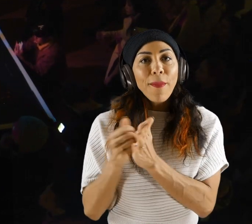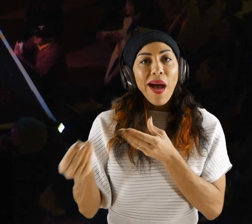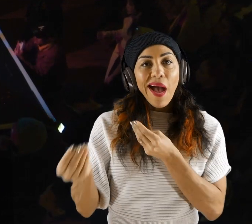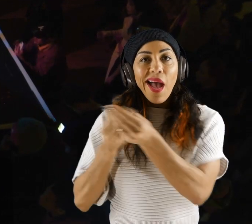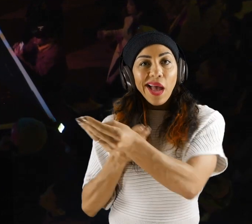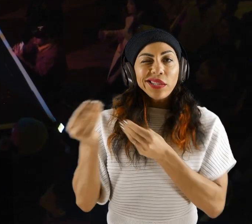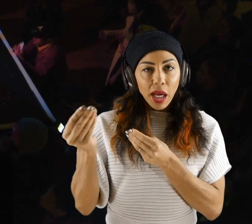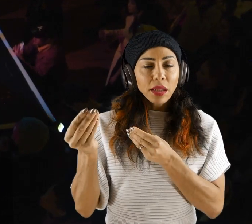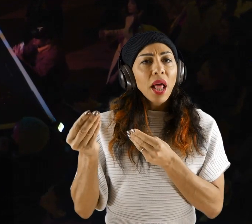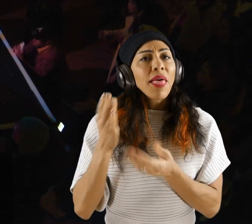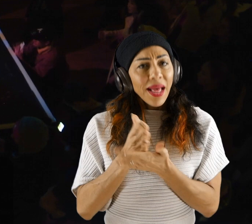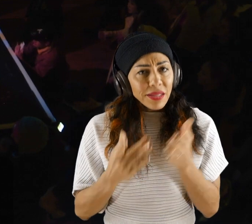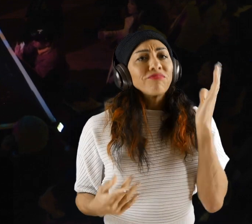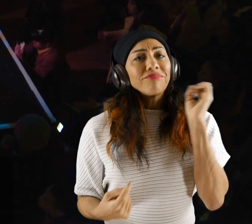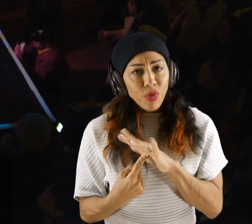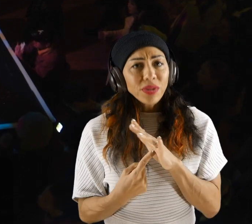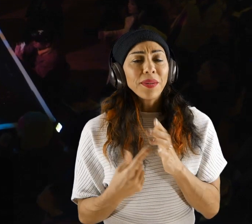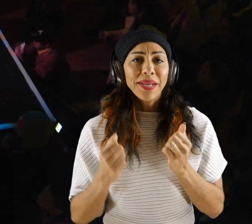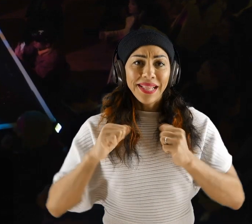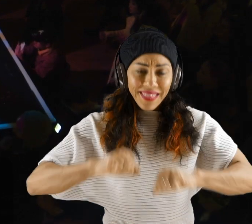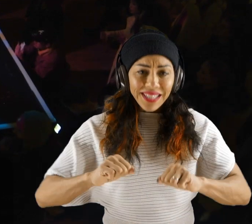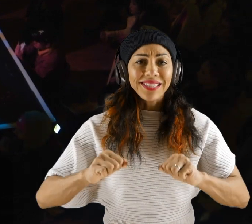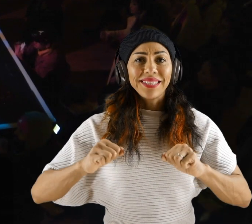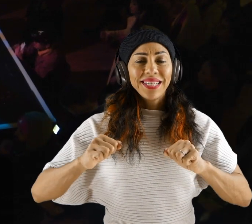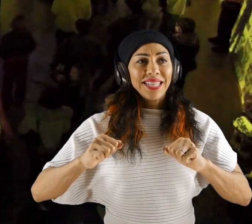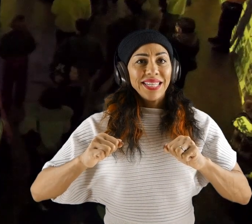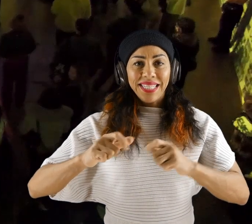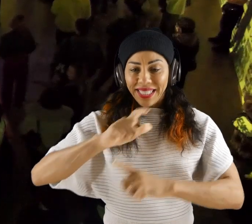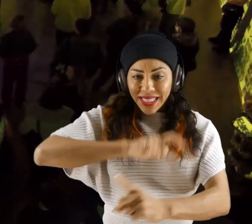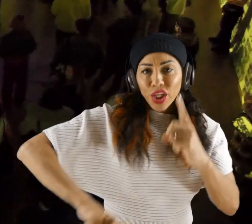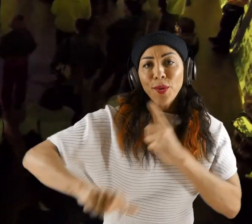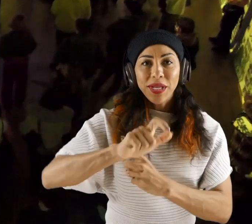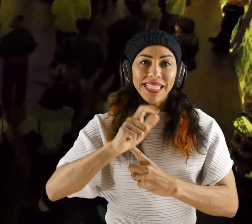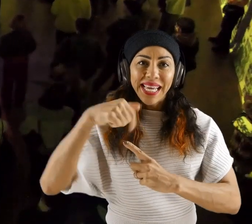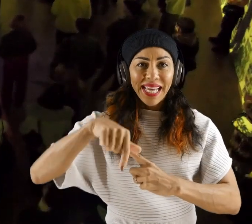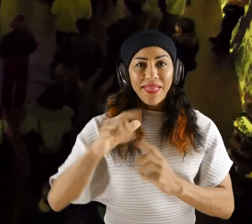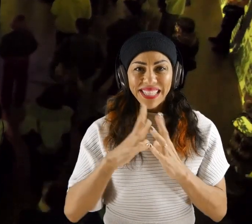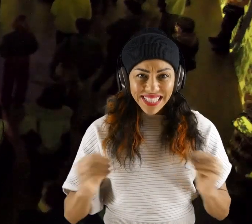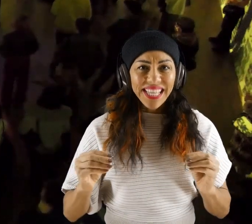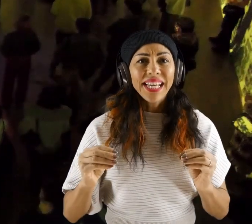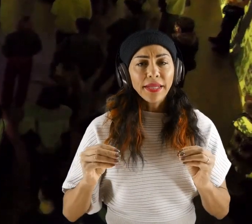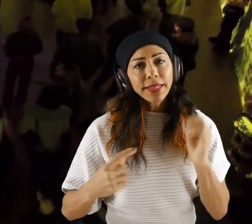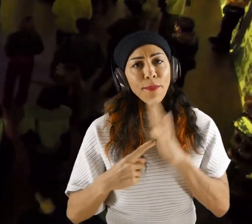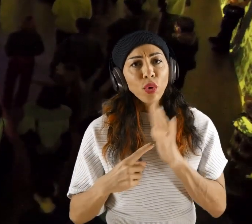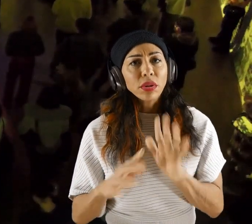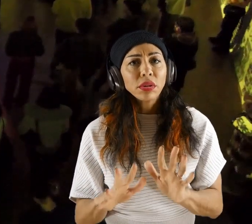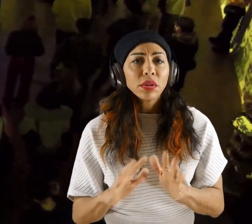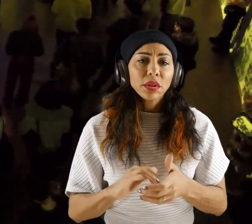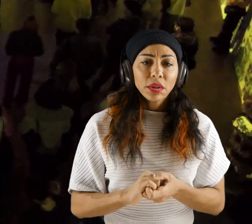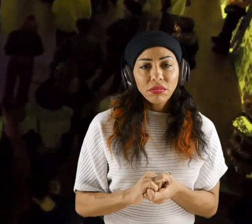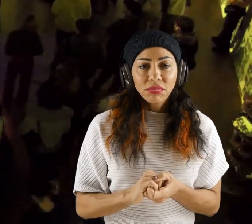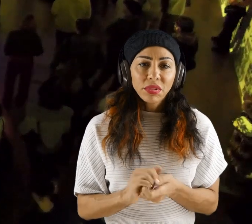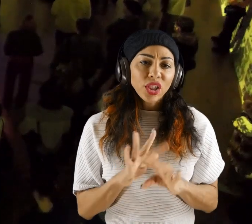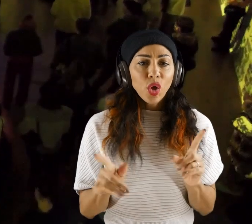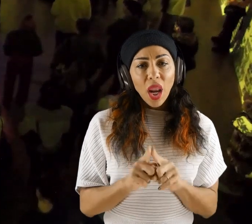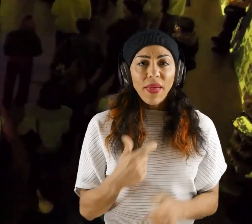our ecosystem and scene and, you know, community in general. It's not like, you know, some, I don't know, dude on stage